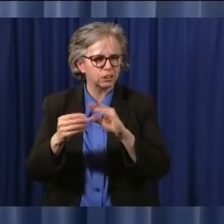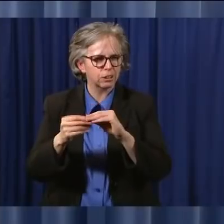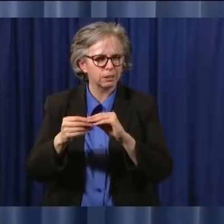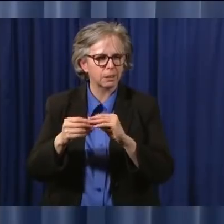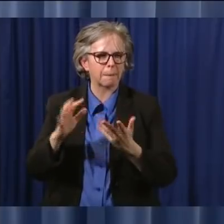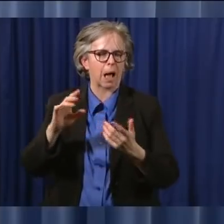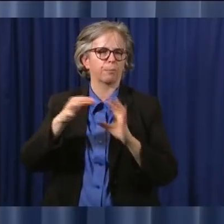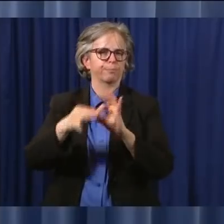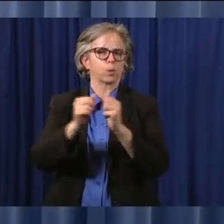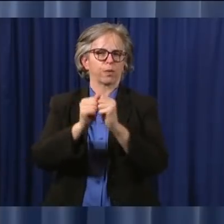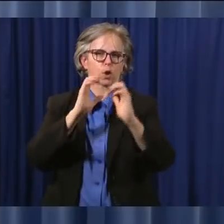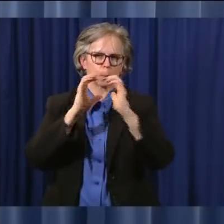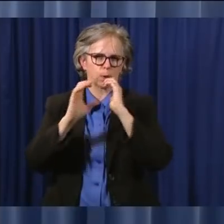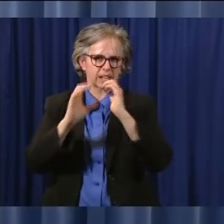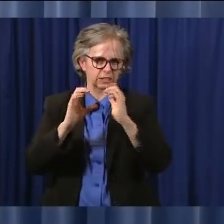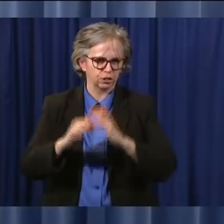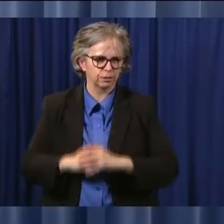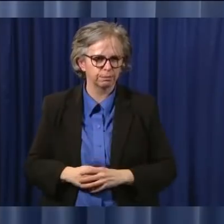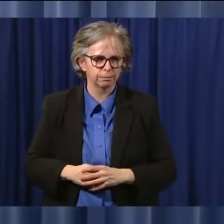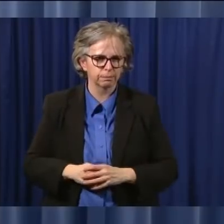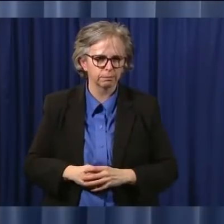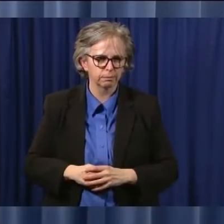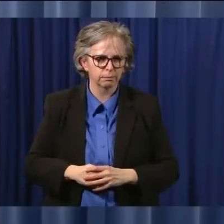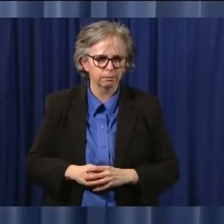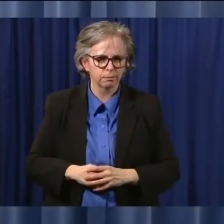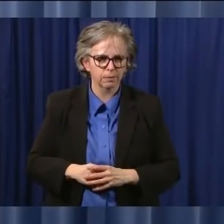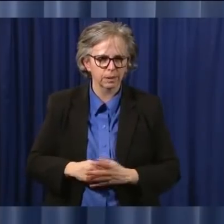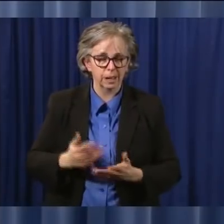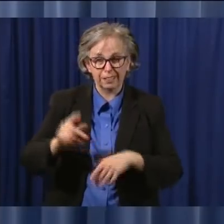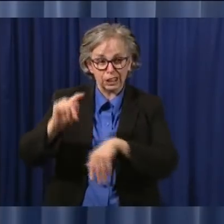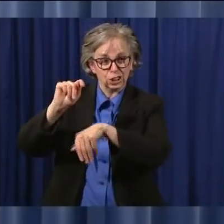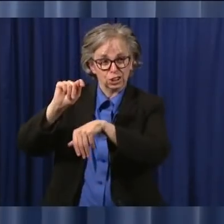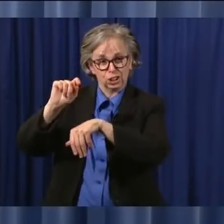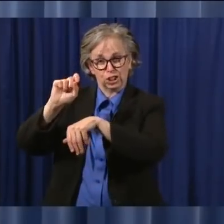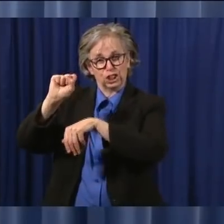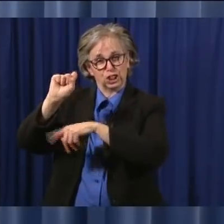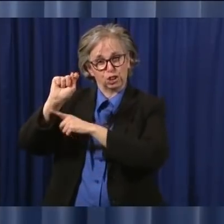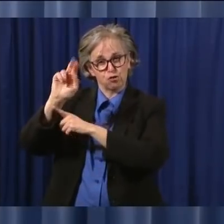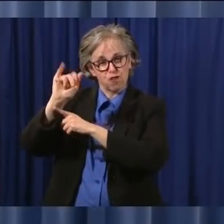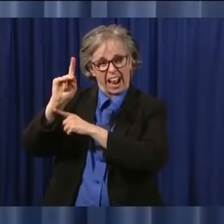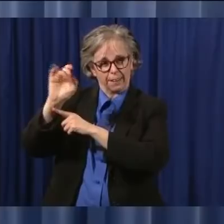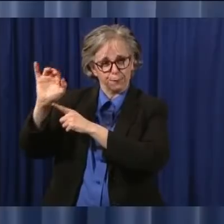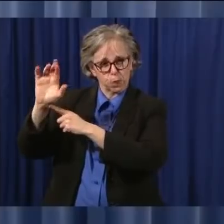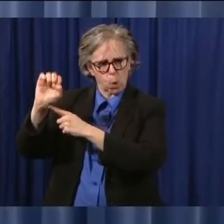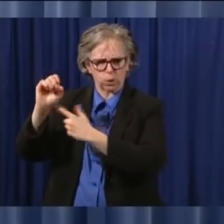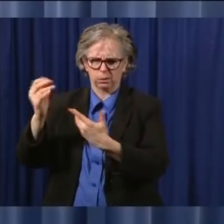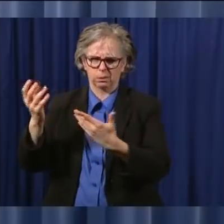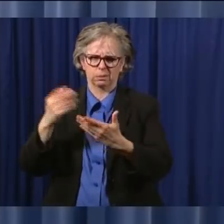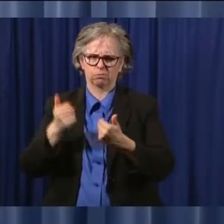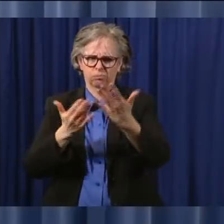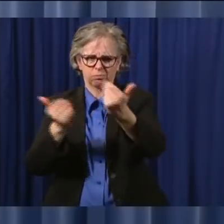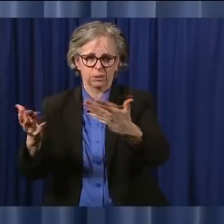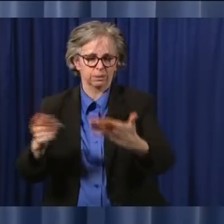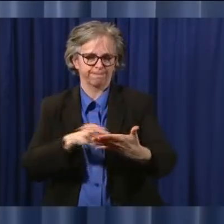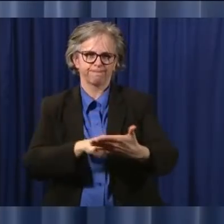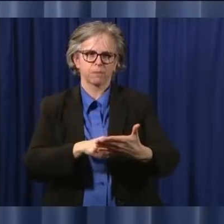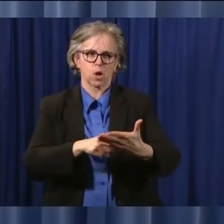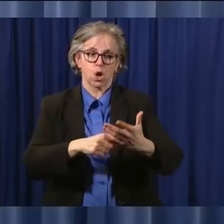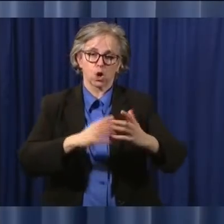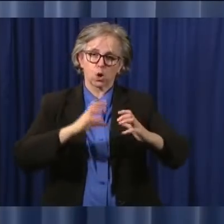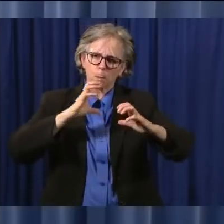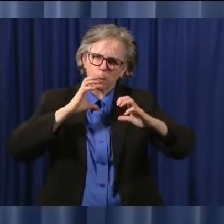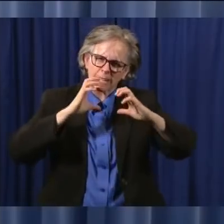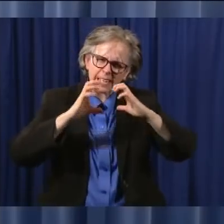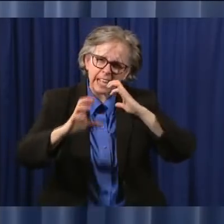strike force recommendations make clear, communicating important health messages to all people in the state of Ohio